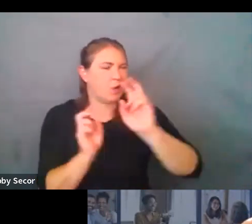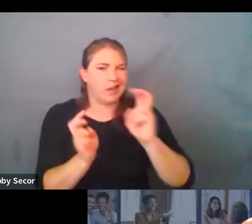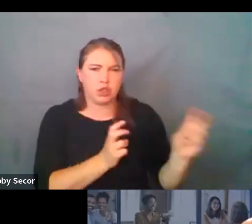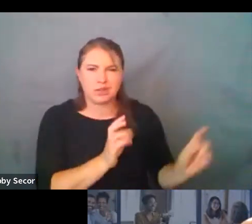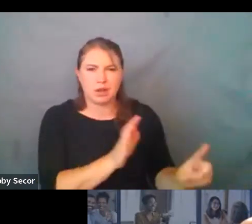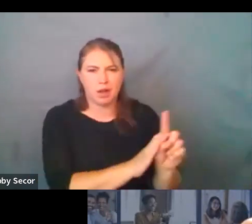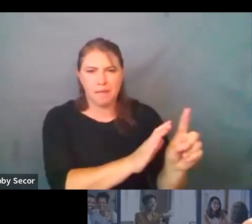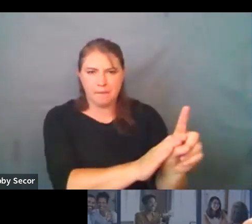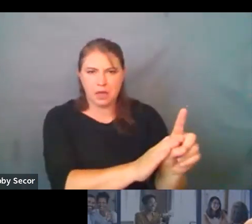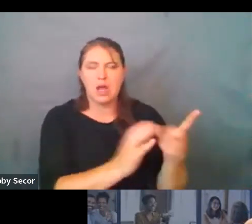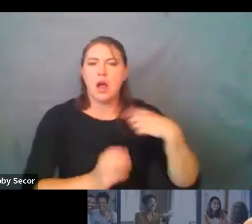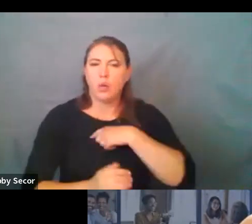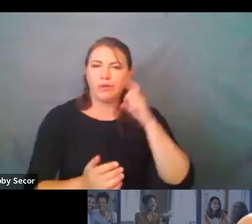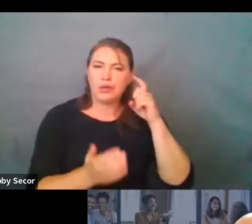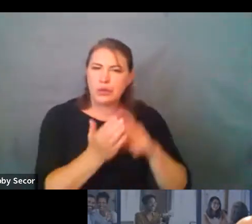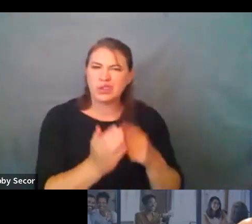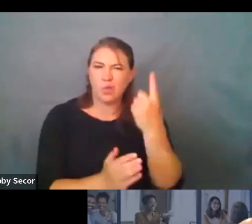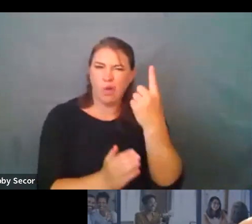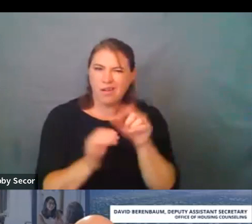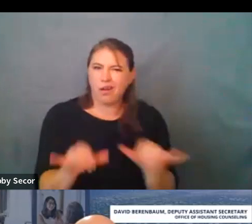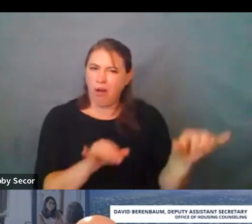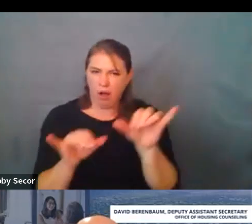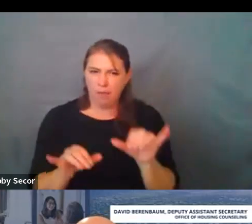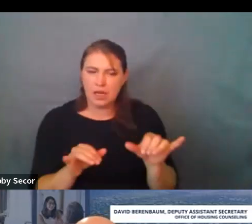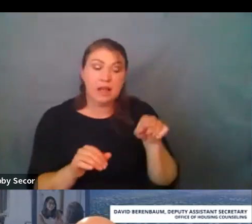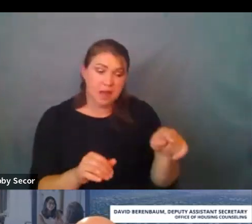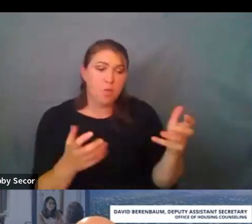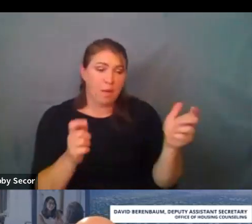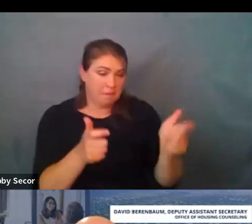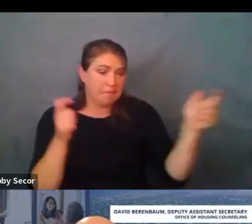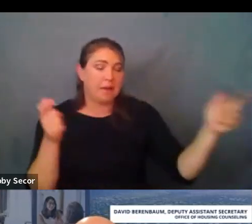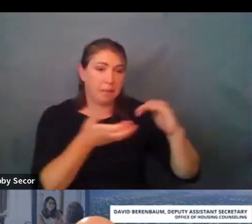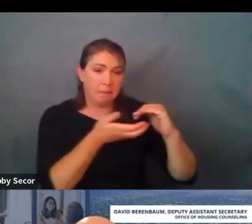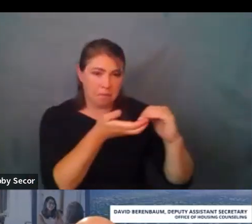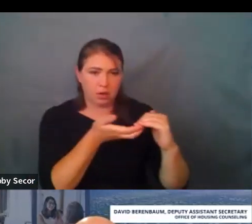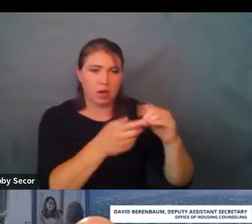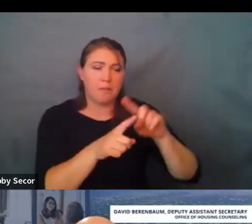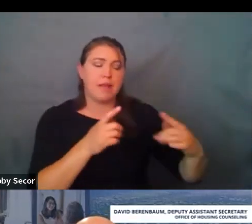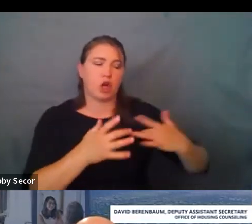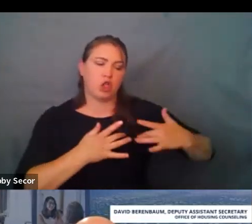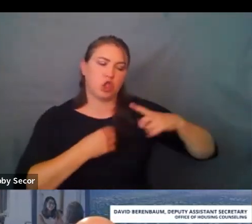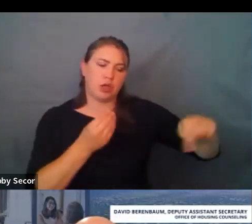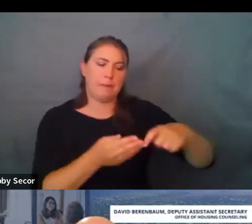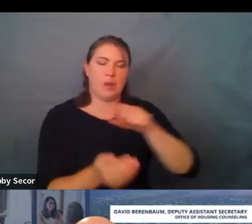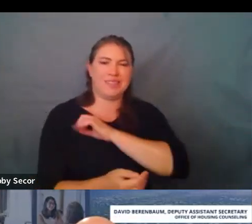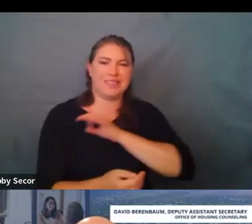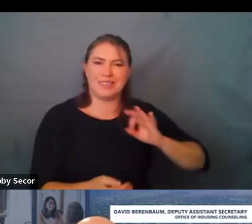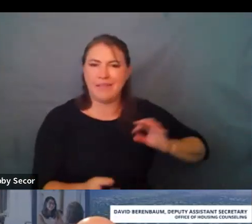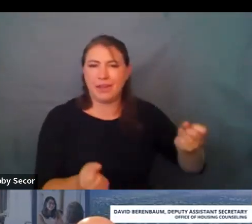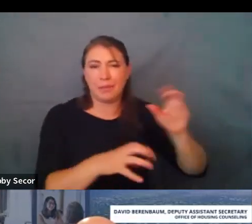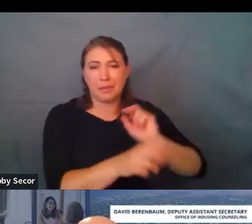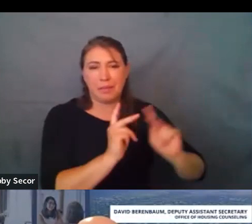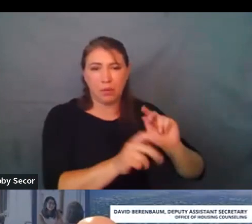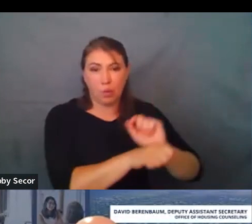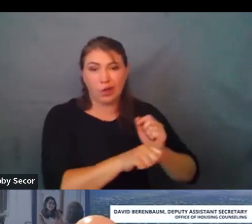seems to come up a lot is, while they very much like the partner housing counseling agencies, they are worried about the staffing issues, specifically simply